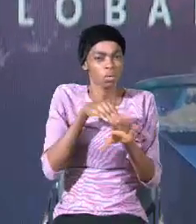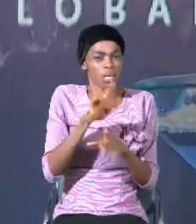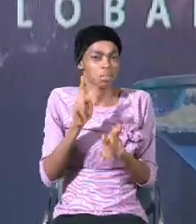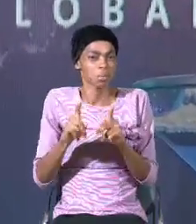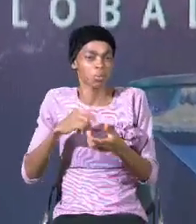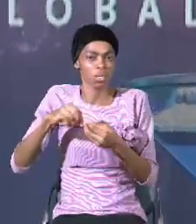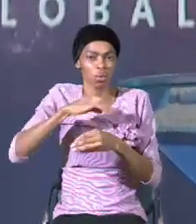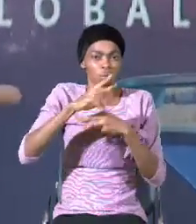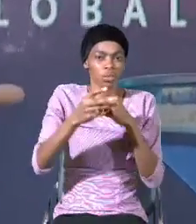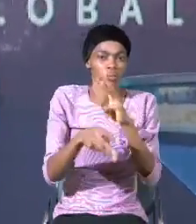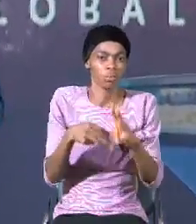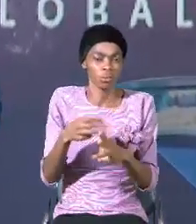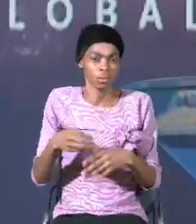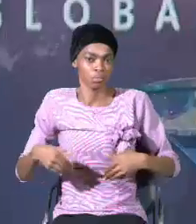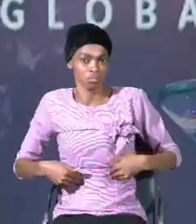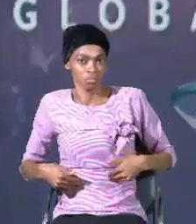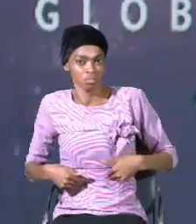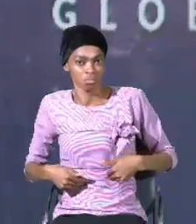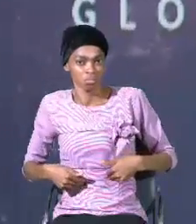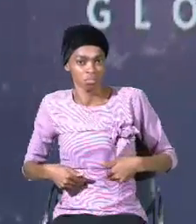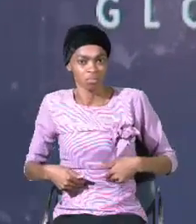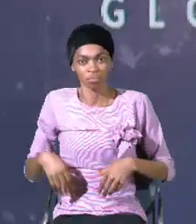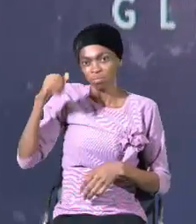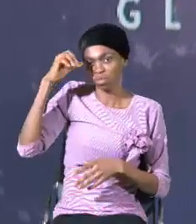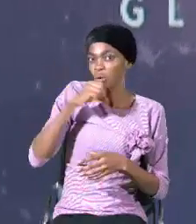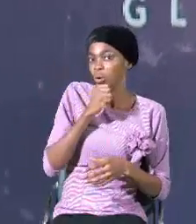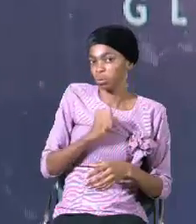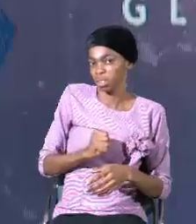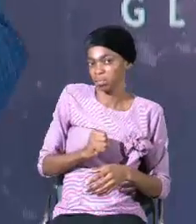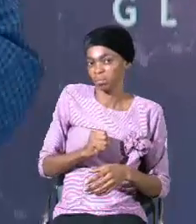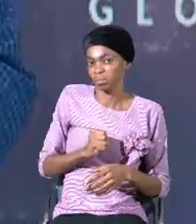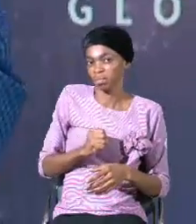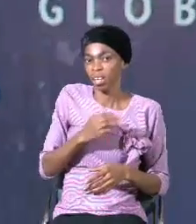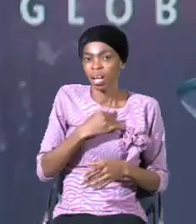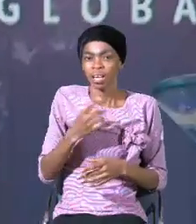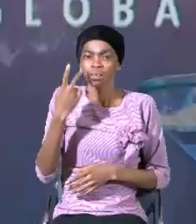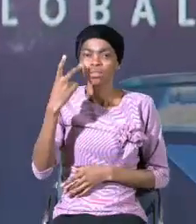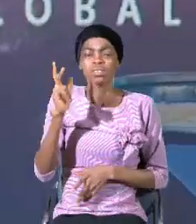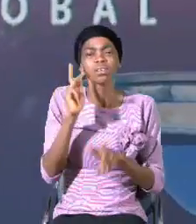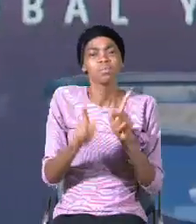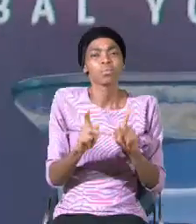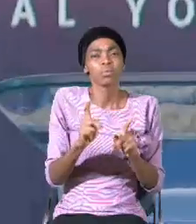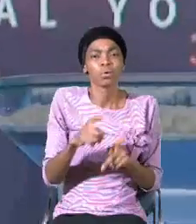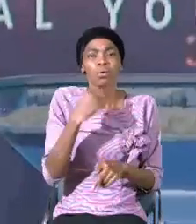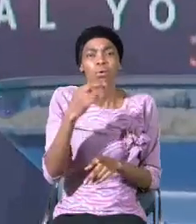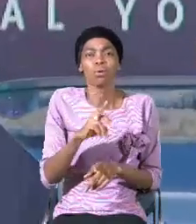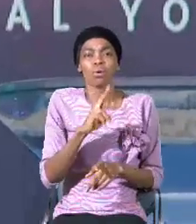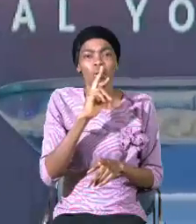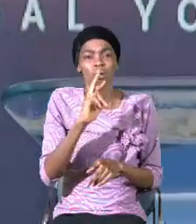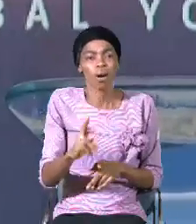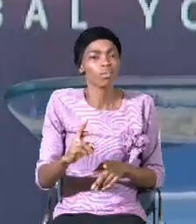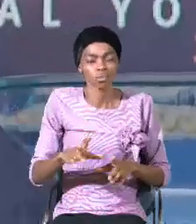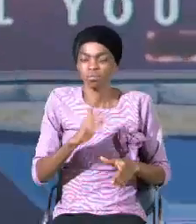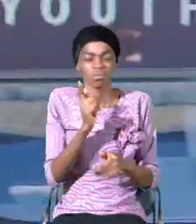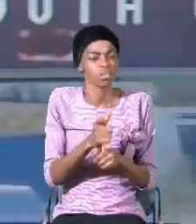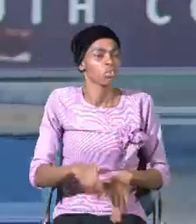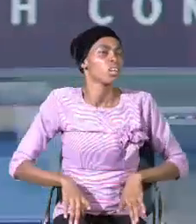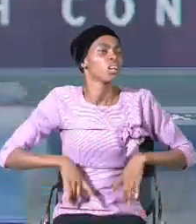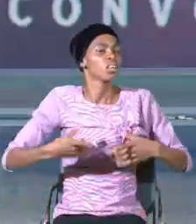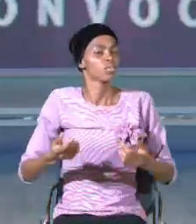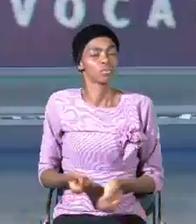world, young and old, I see people who just live. They wake up in